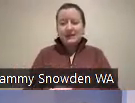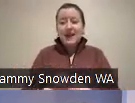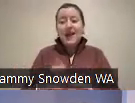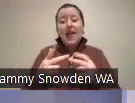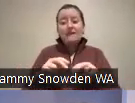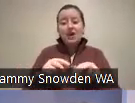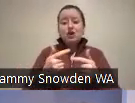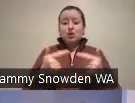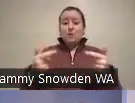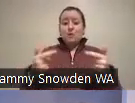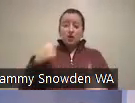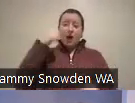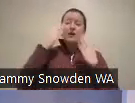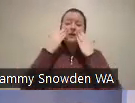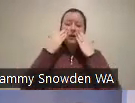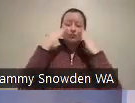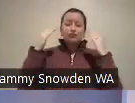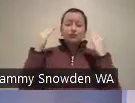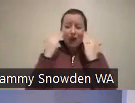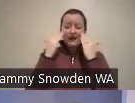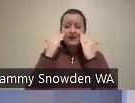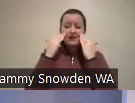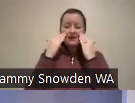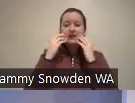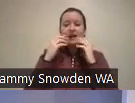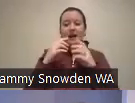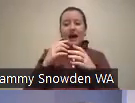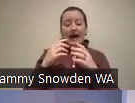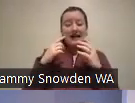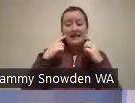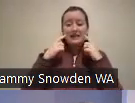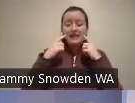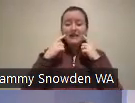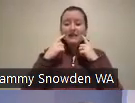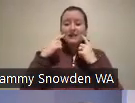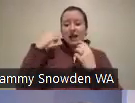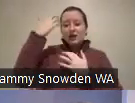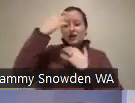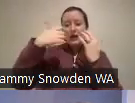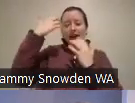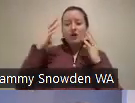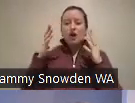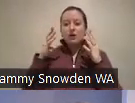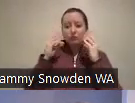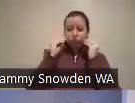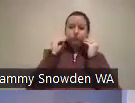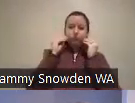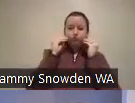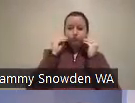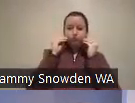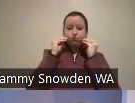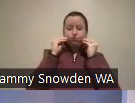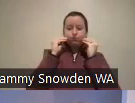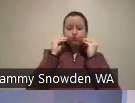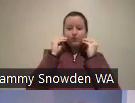or shut the lymphatic nodes or the lymph nodes, and it takes up to 24 hours for them to recover and puff back up